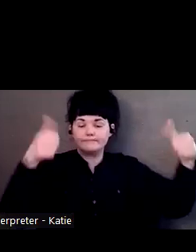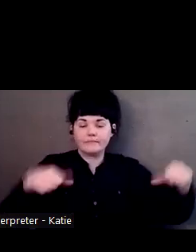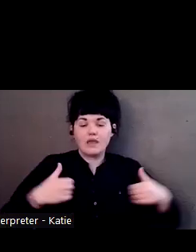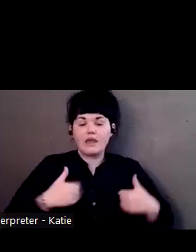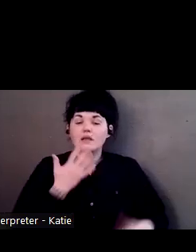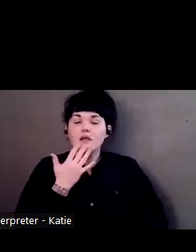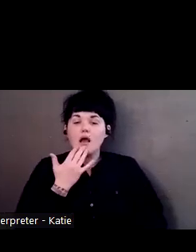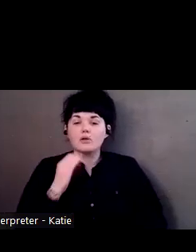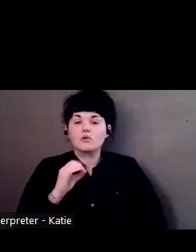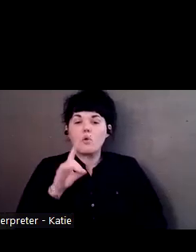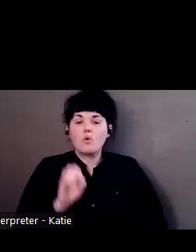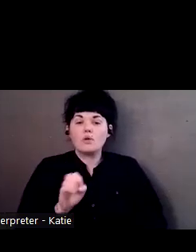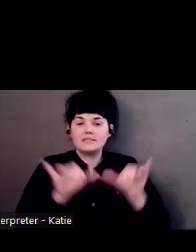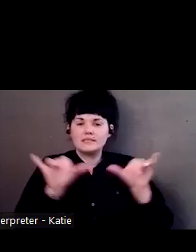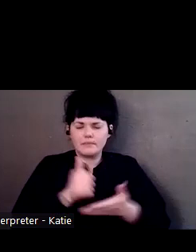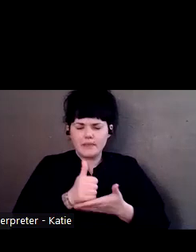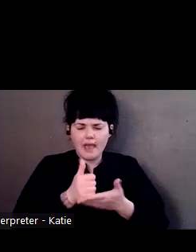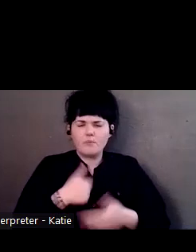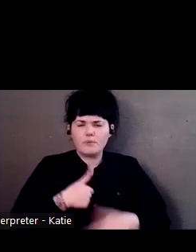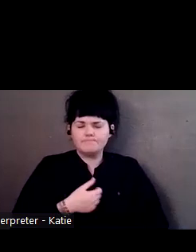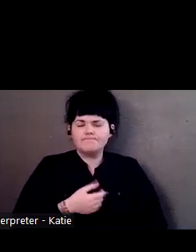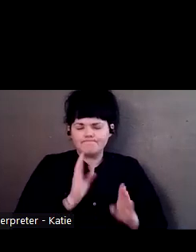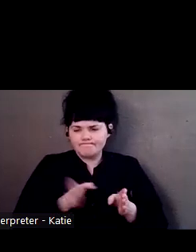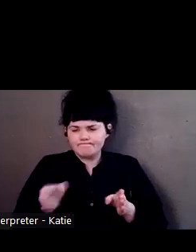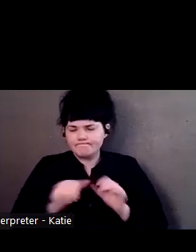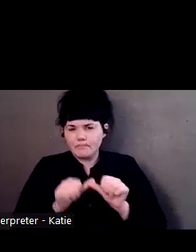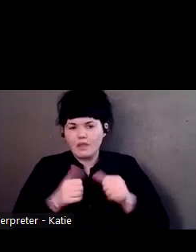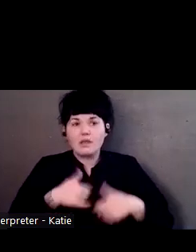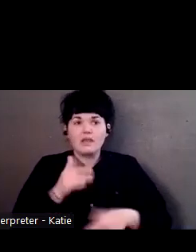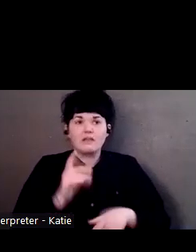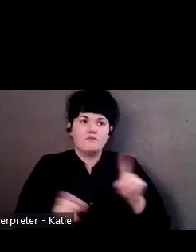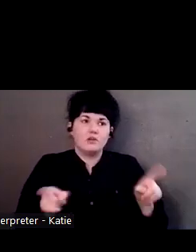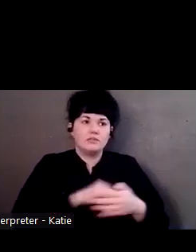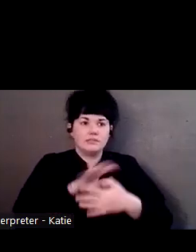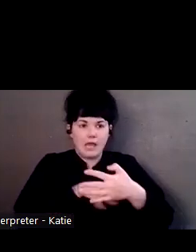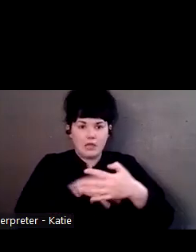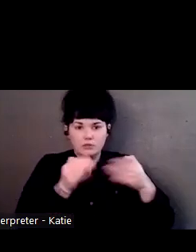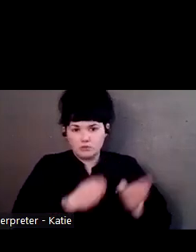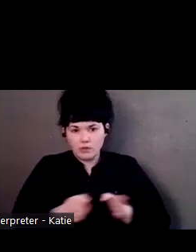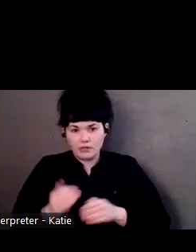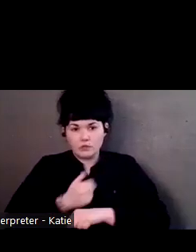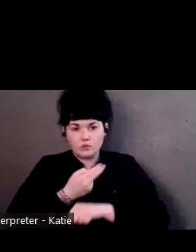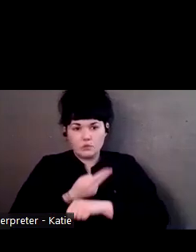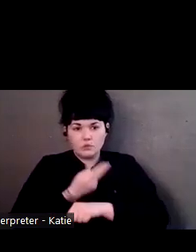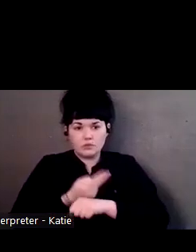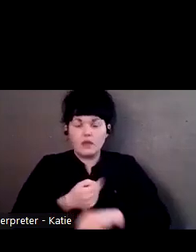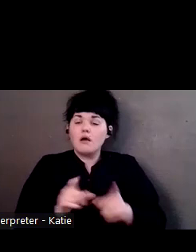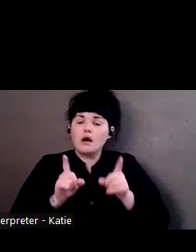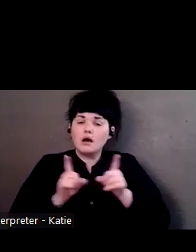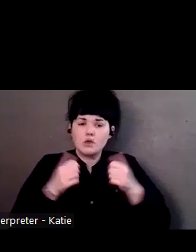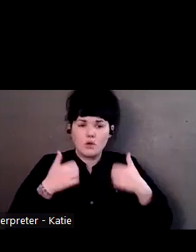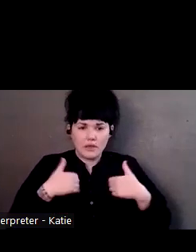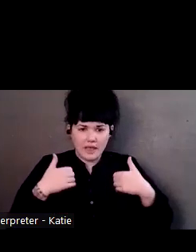helped him stay organized. And there were various different scheduling strategies that were implemented. He also used the